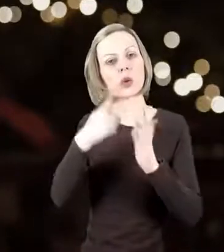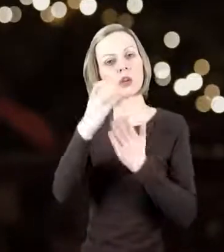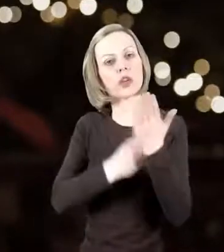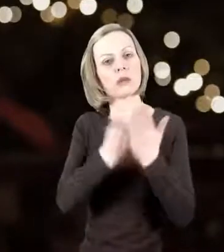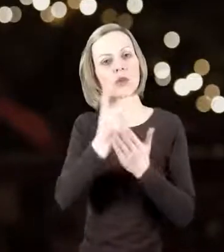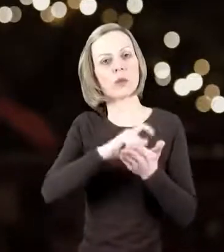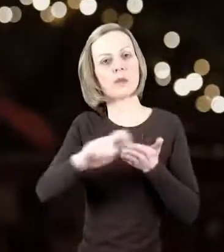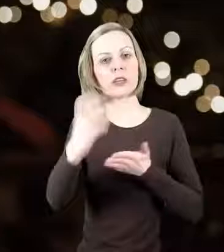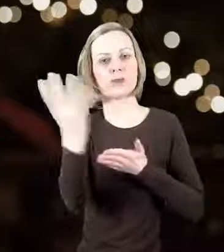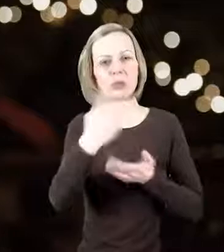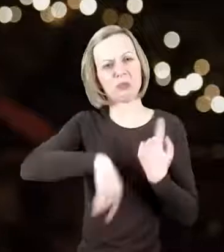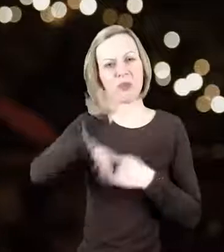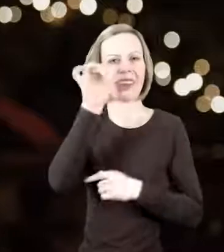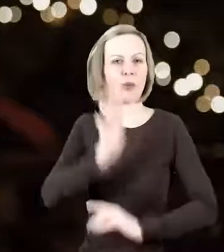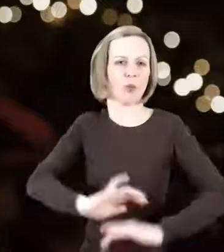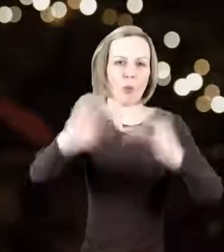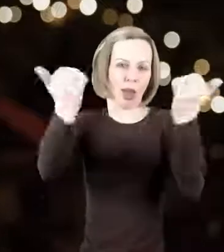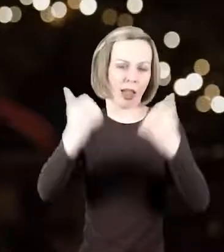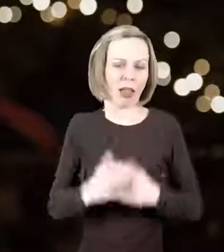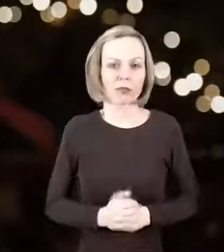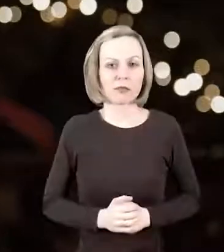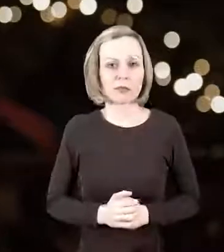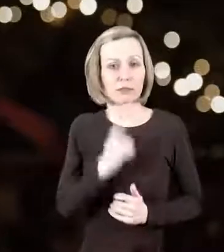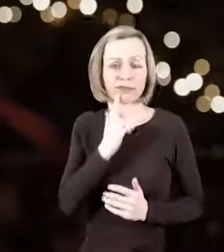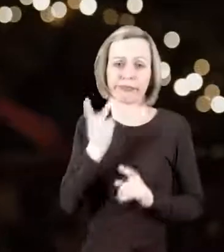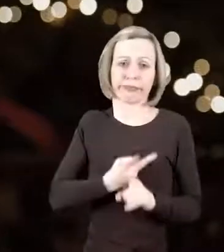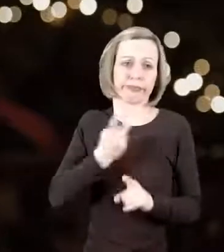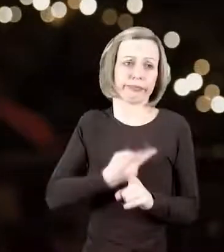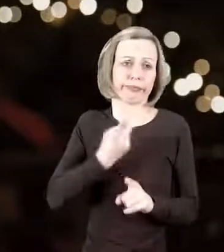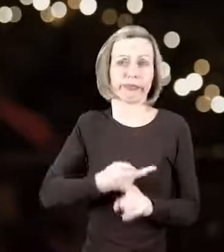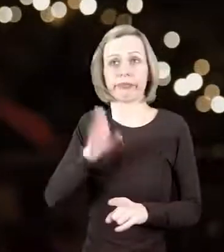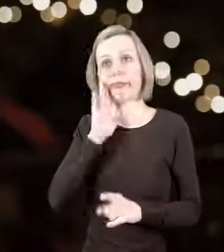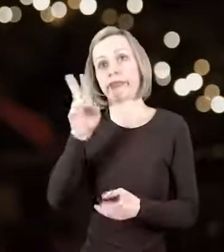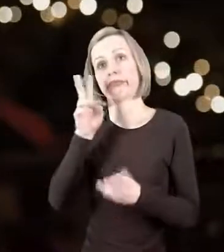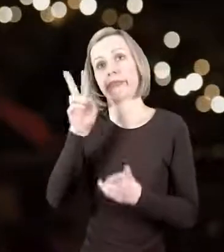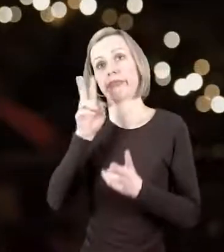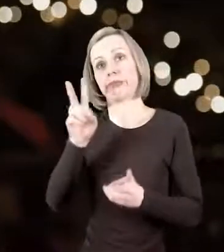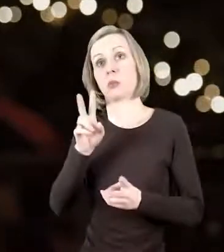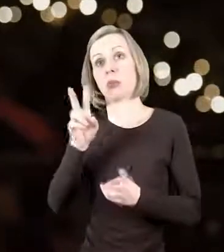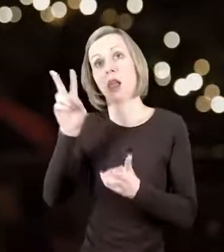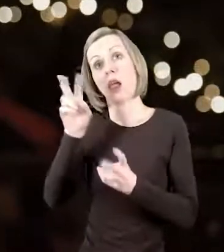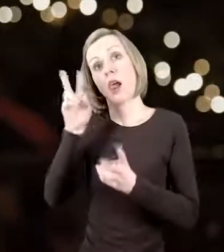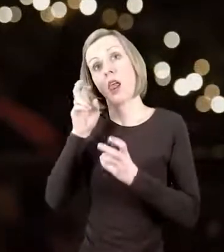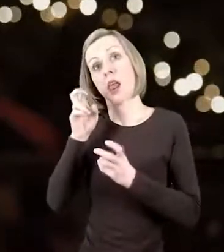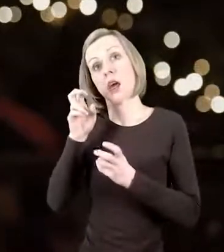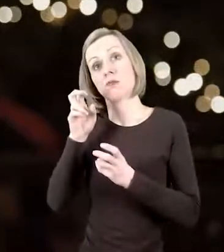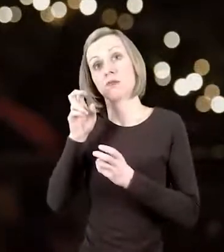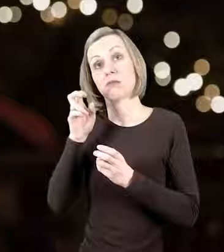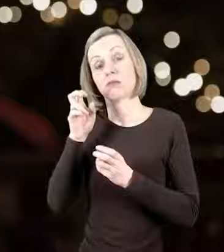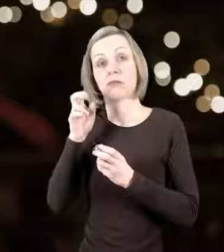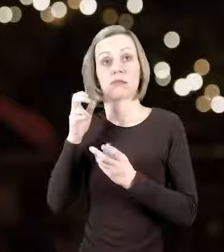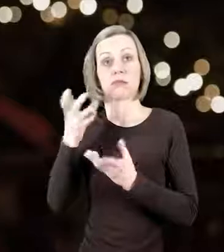2, verse 14, we know it well. We hear it the whole time, it just goes past